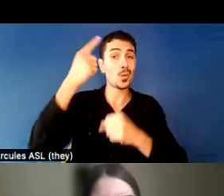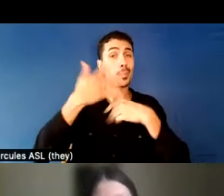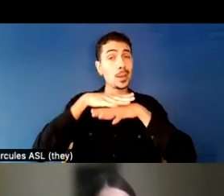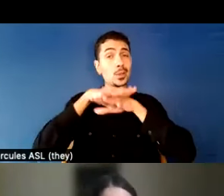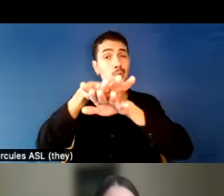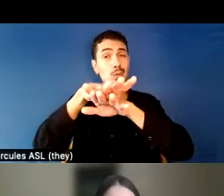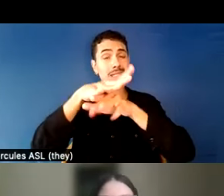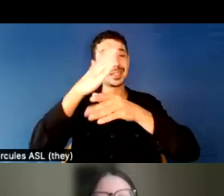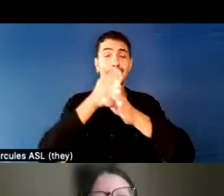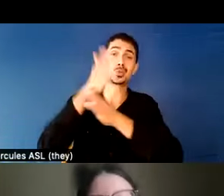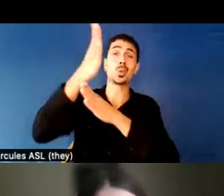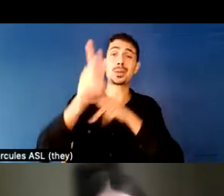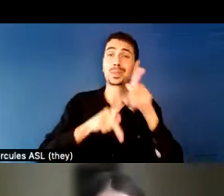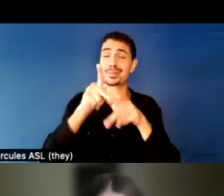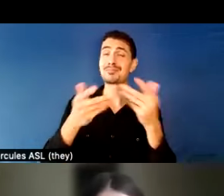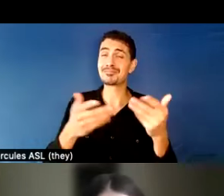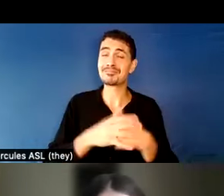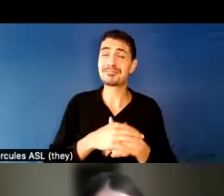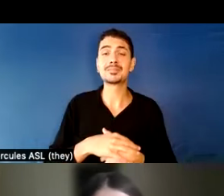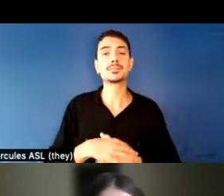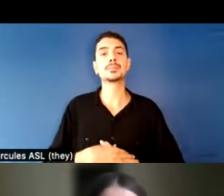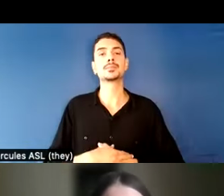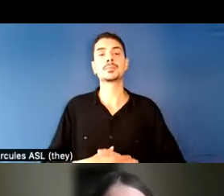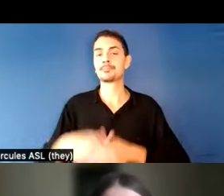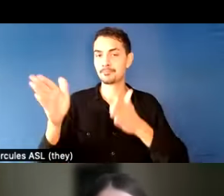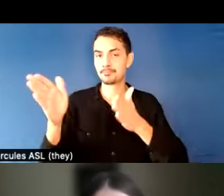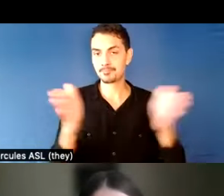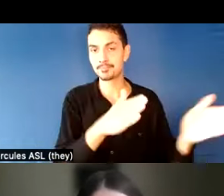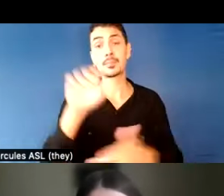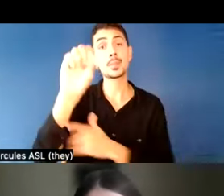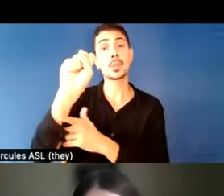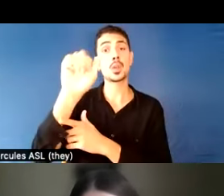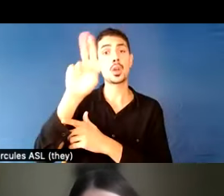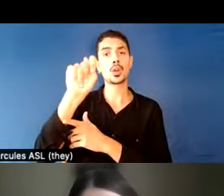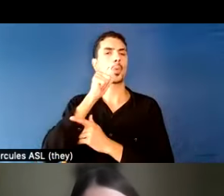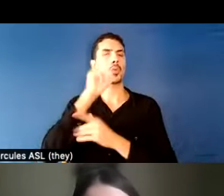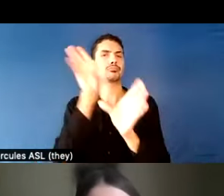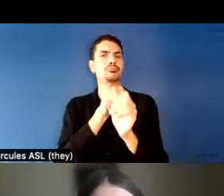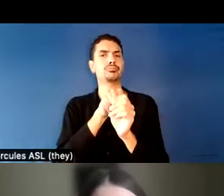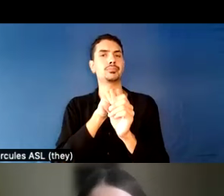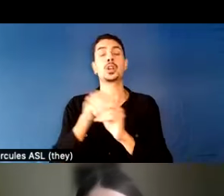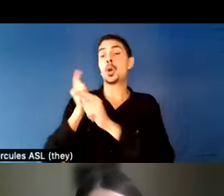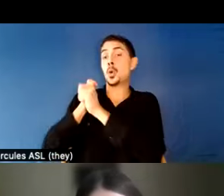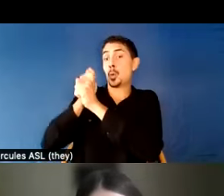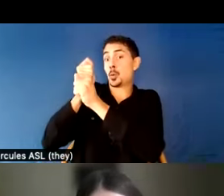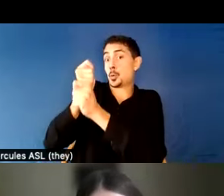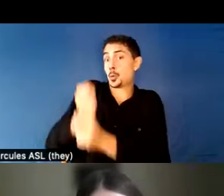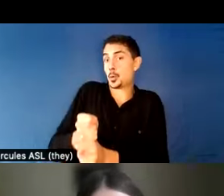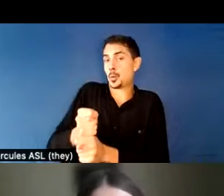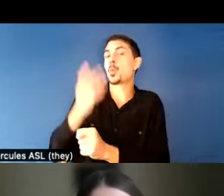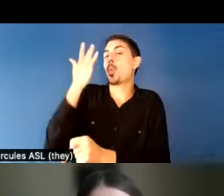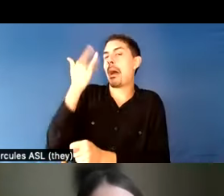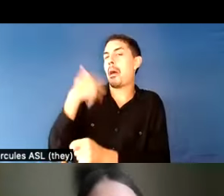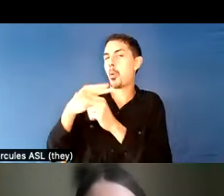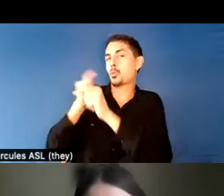All right, so who should be on a SART? And so the traditional SART structure, and I call it that as that is